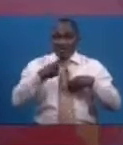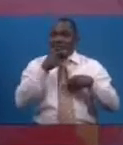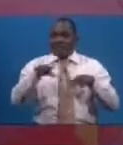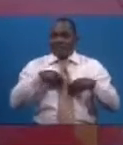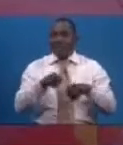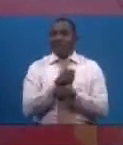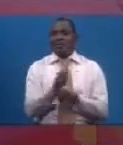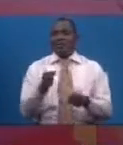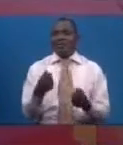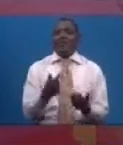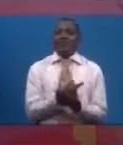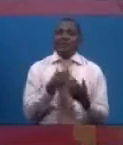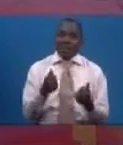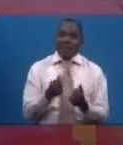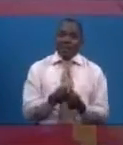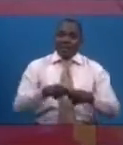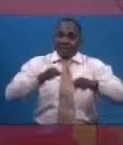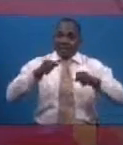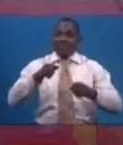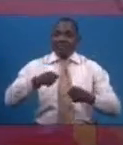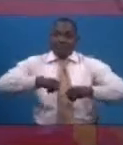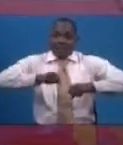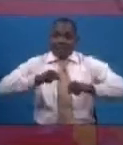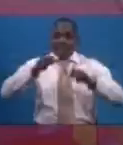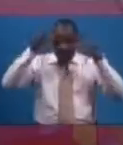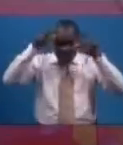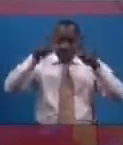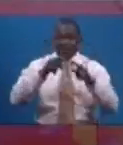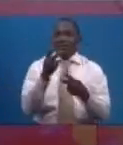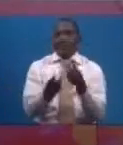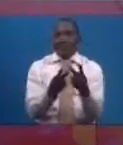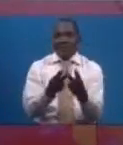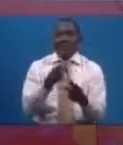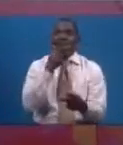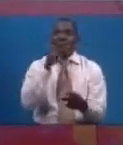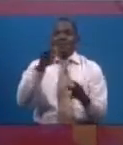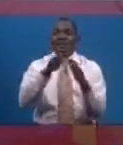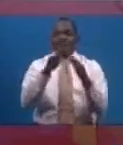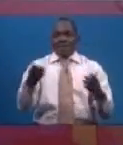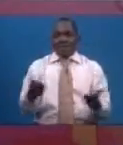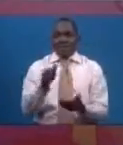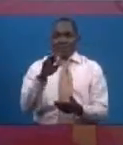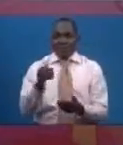has saved the nation. The Chief Imam said this when he called on Nana Akufo-Addo at his residence in Accra.